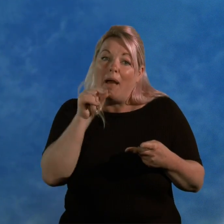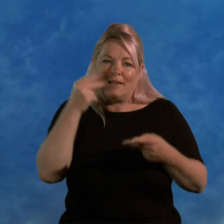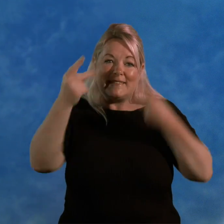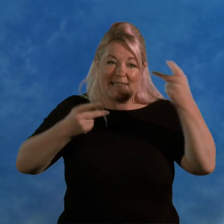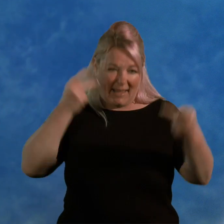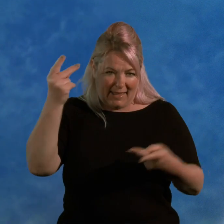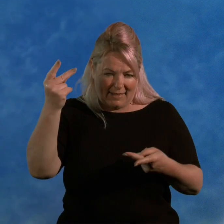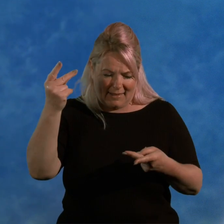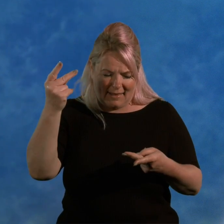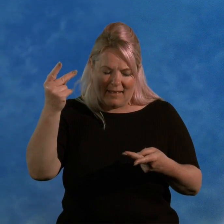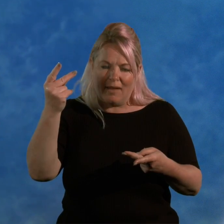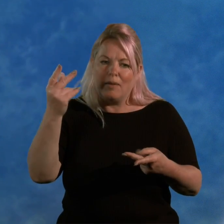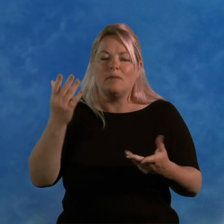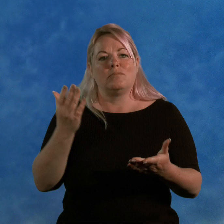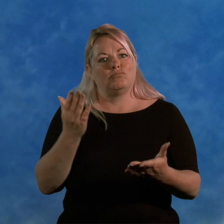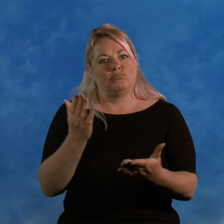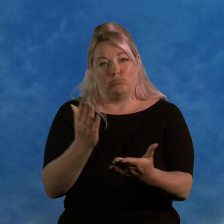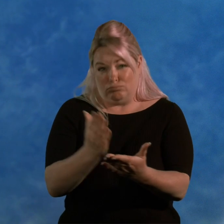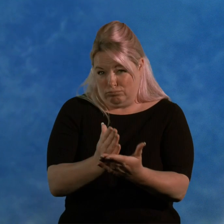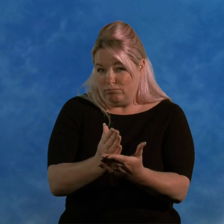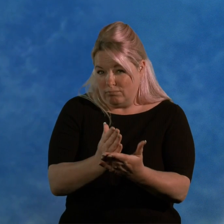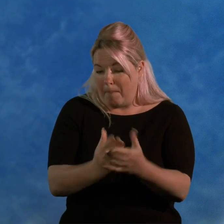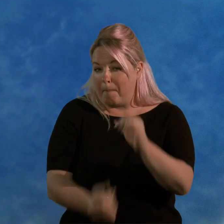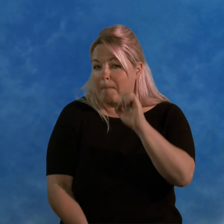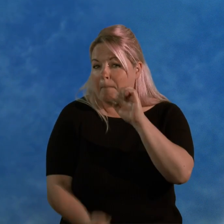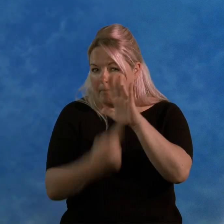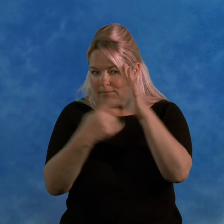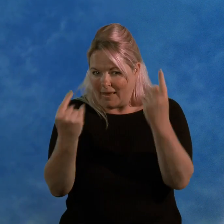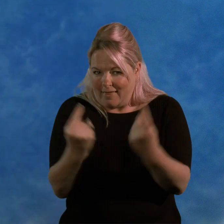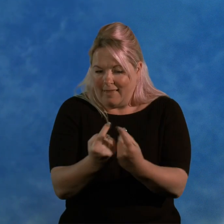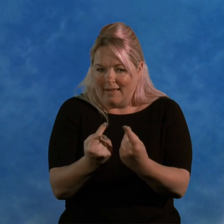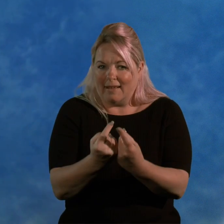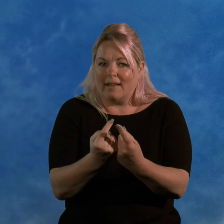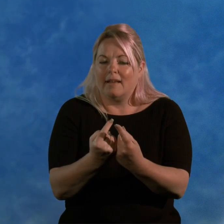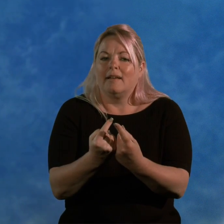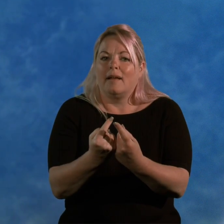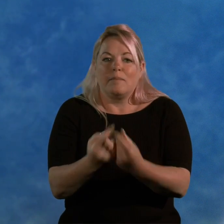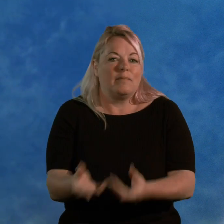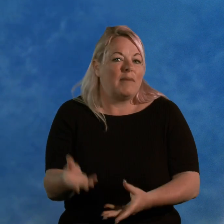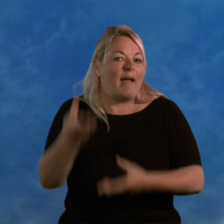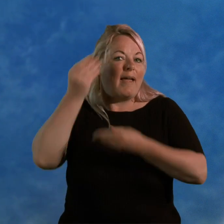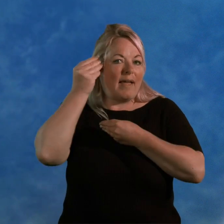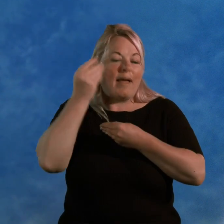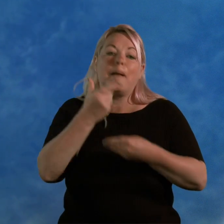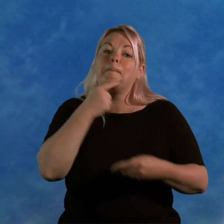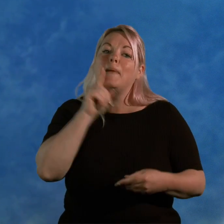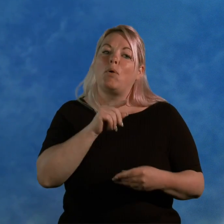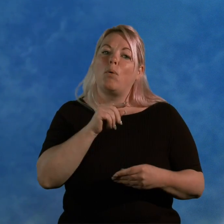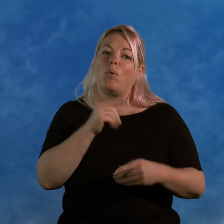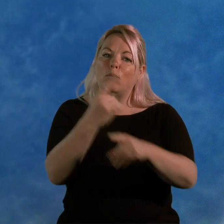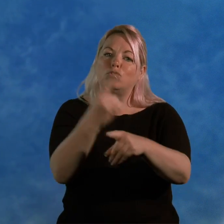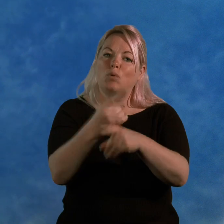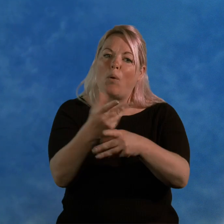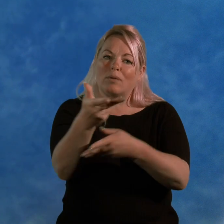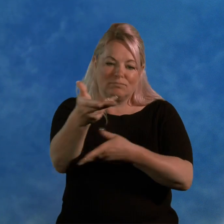singing. But the real main thing has been being able to hear people talk again and